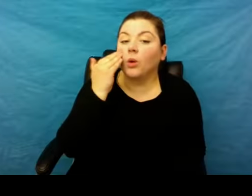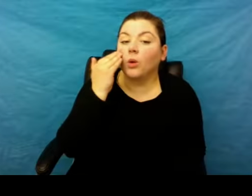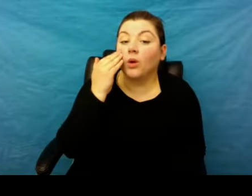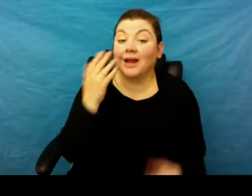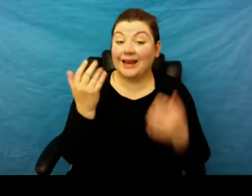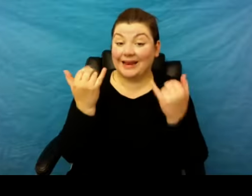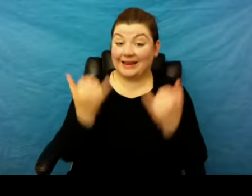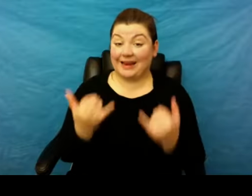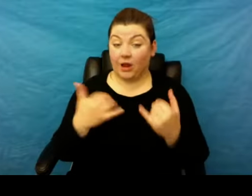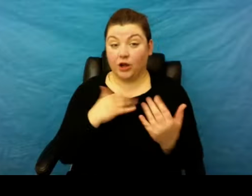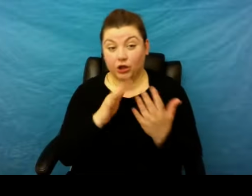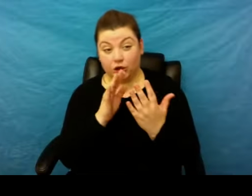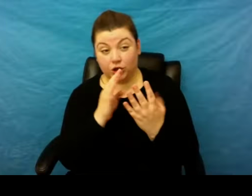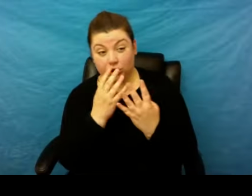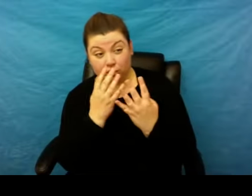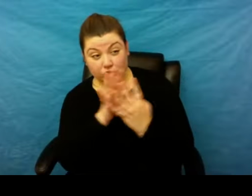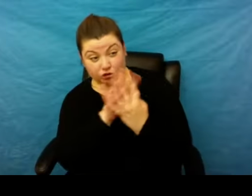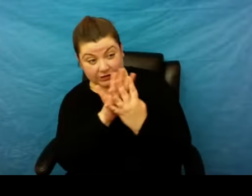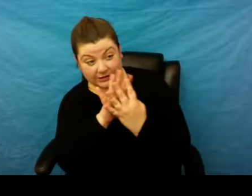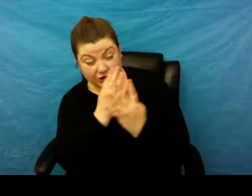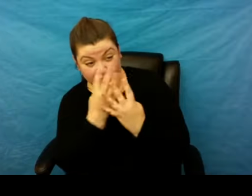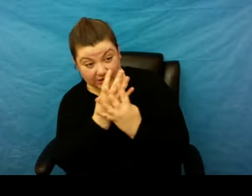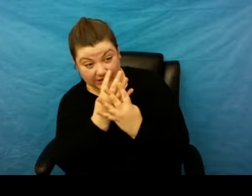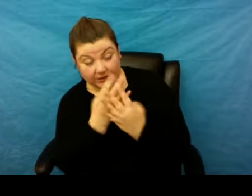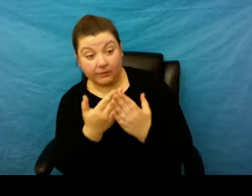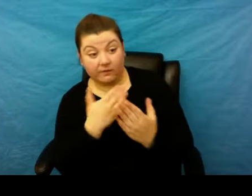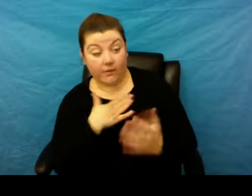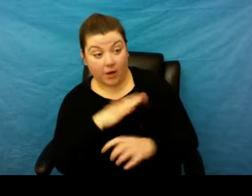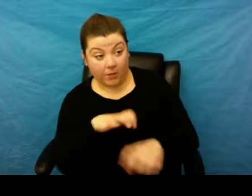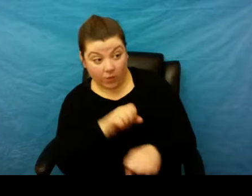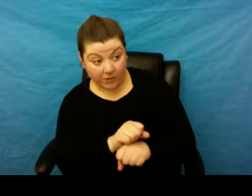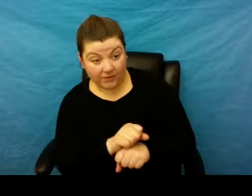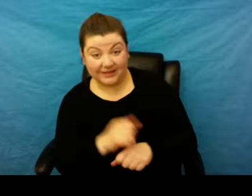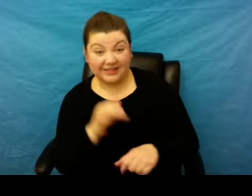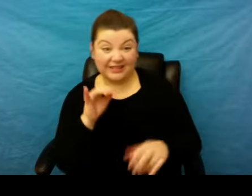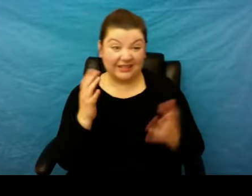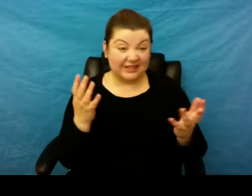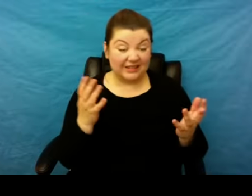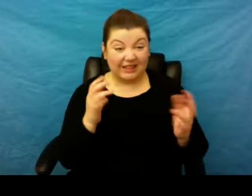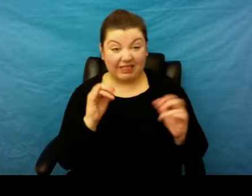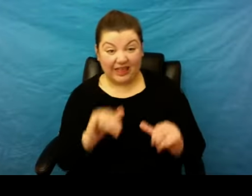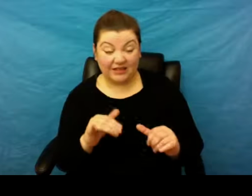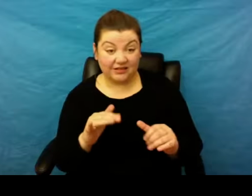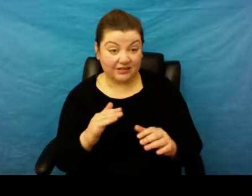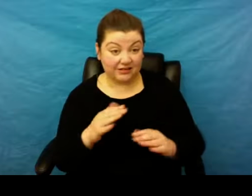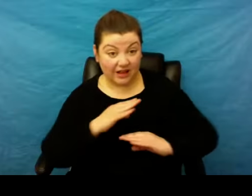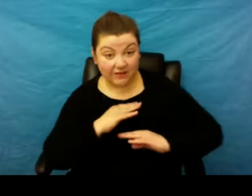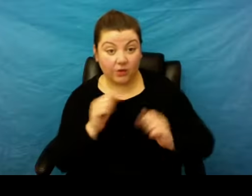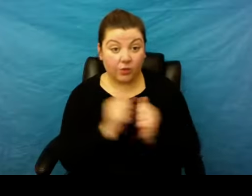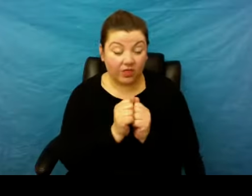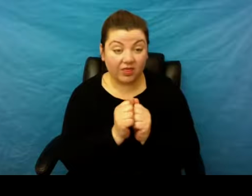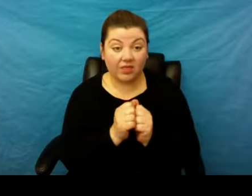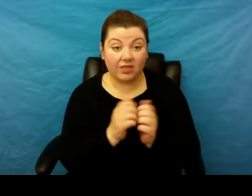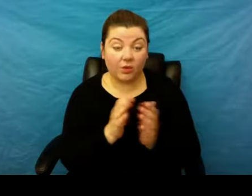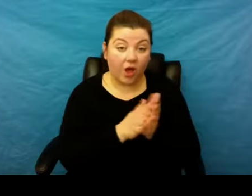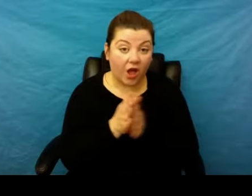right now I'm screening people prior to my appointment with them. Is that enough in combo with hand hygiene? She works